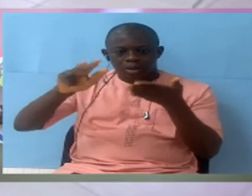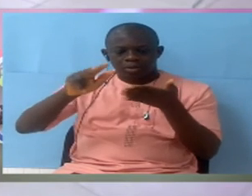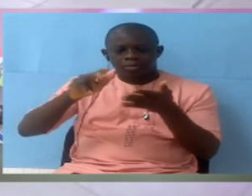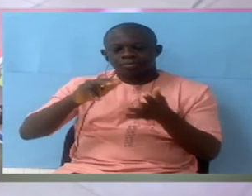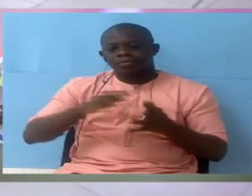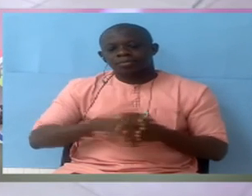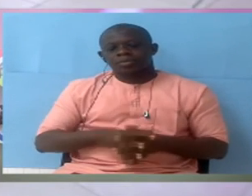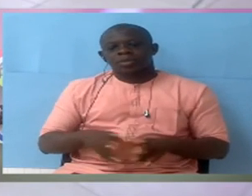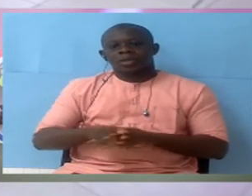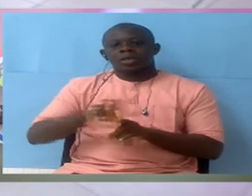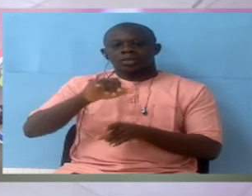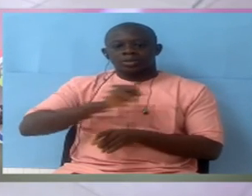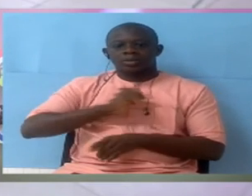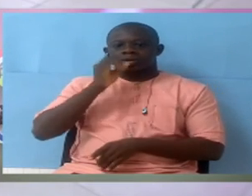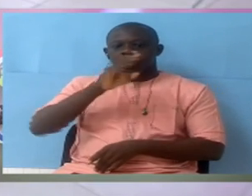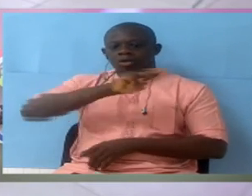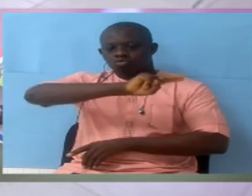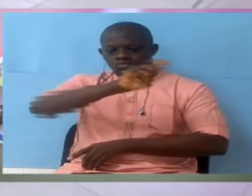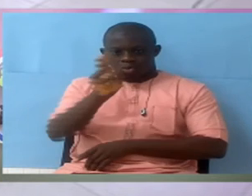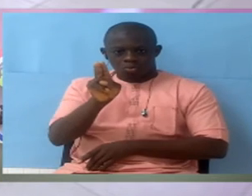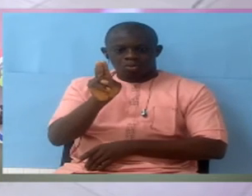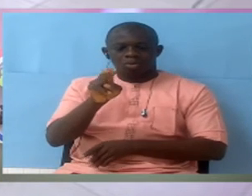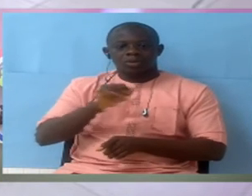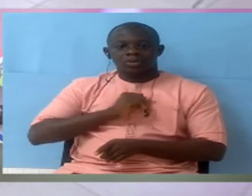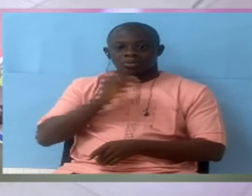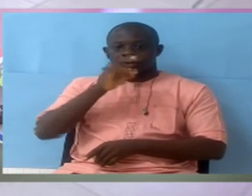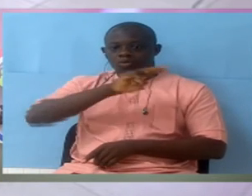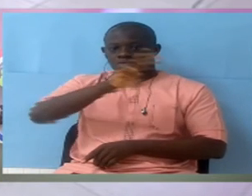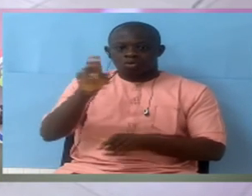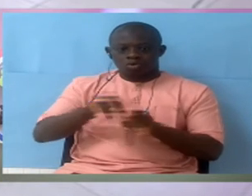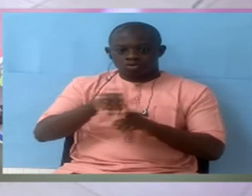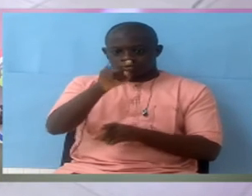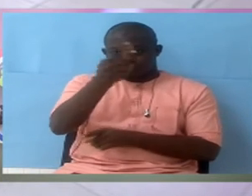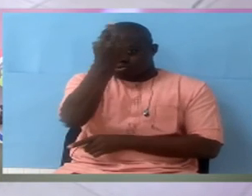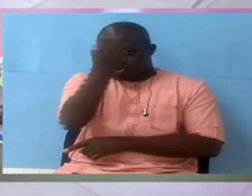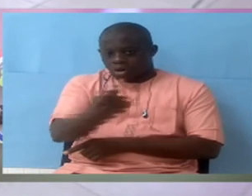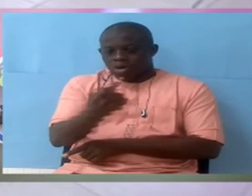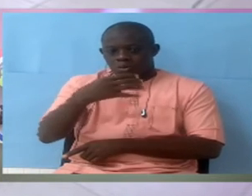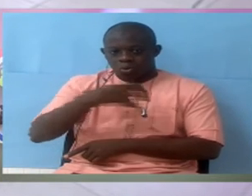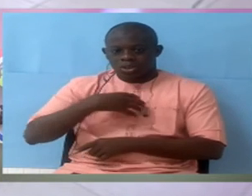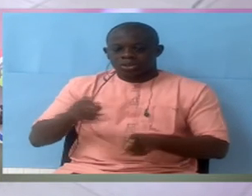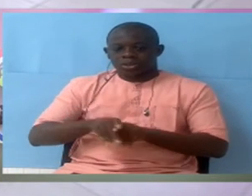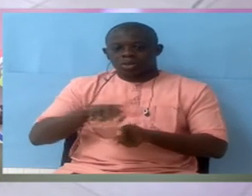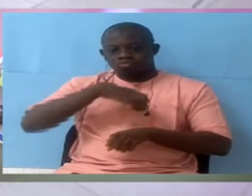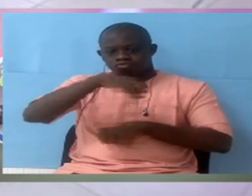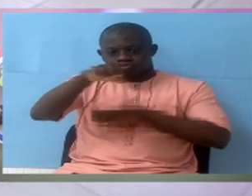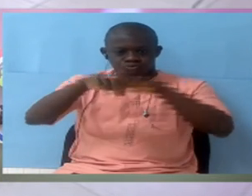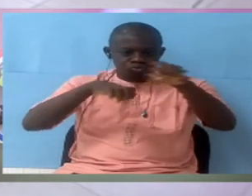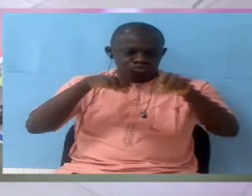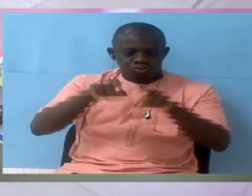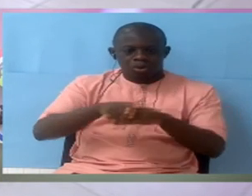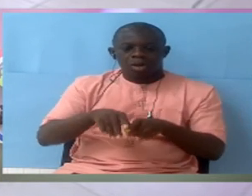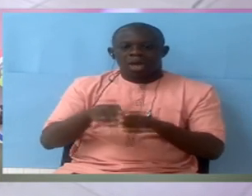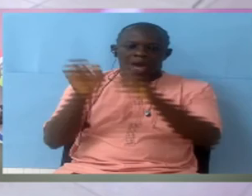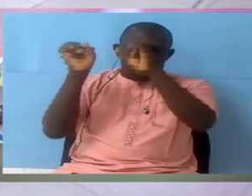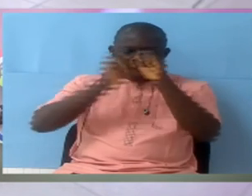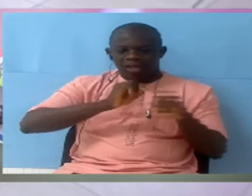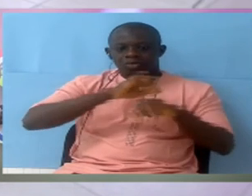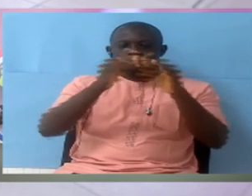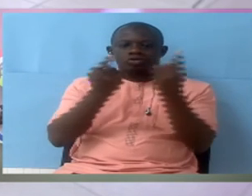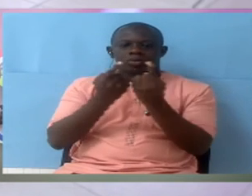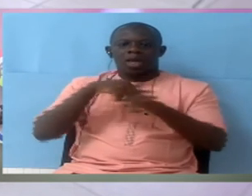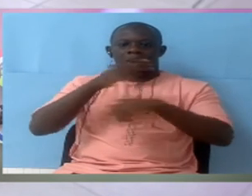He said, no, I'm just trying to divert the attention of the panel. Mene de dama buga